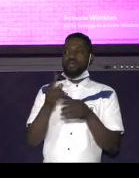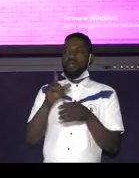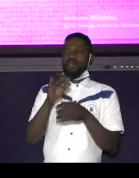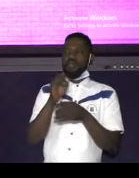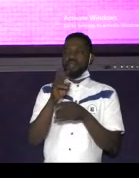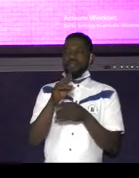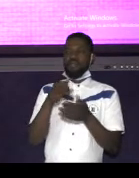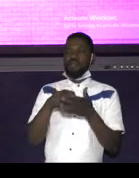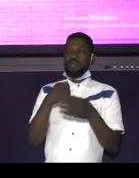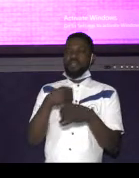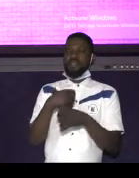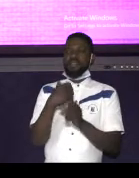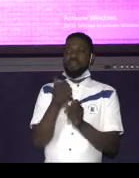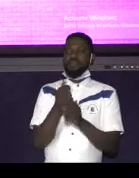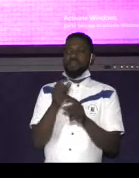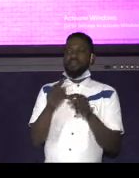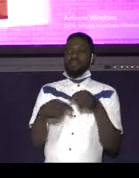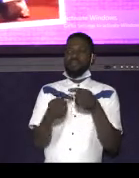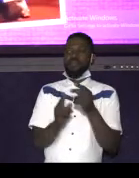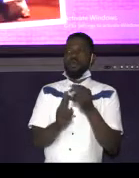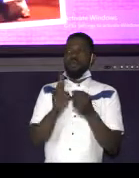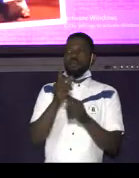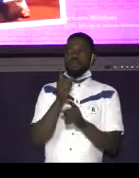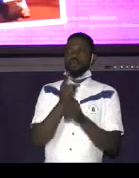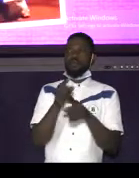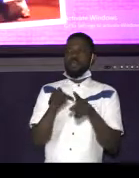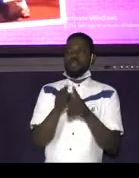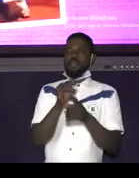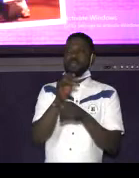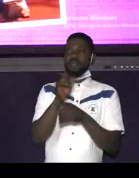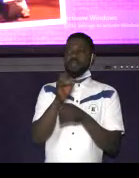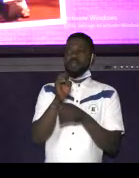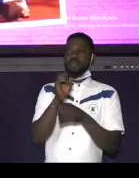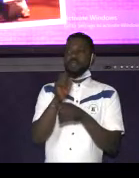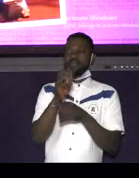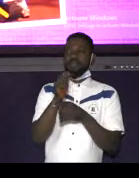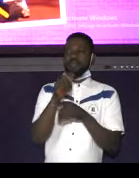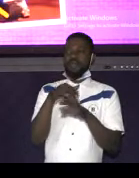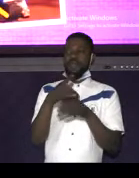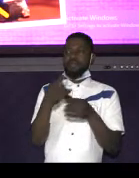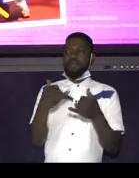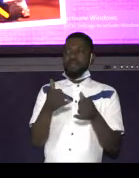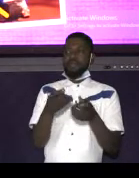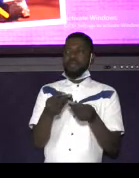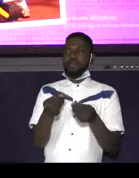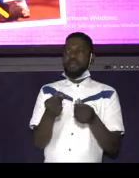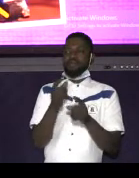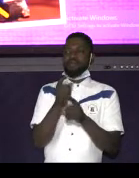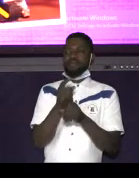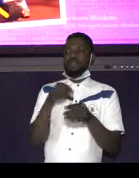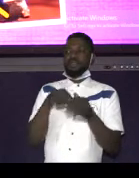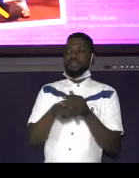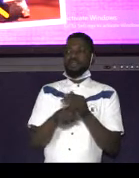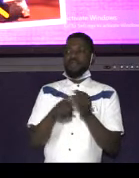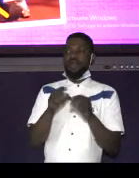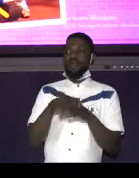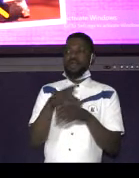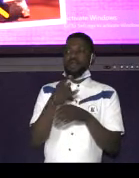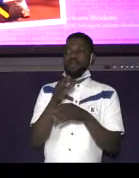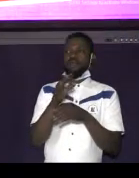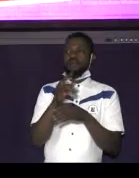fulcrum makes the other end go up, just like a seesaw at the playground. It's just a long bar that's balanced on a